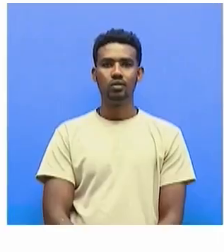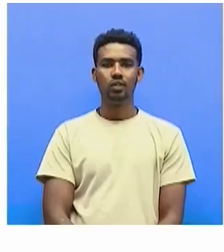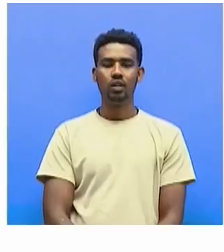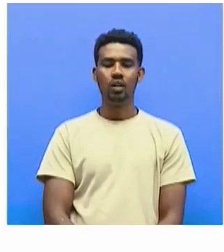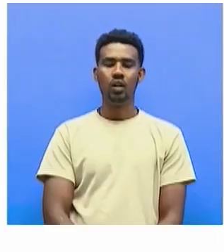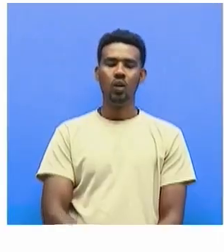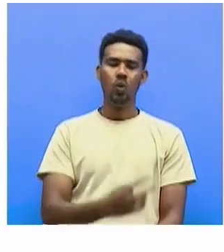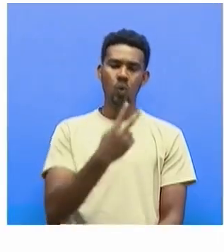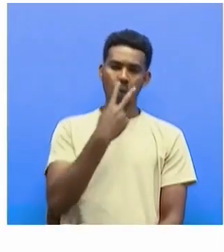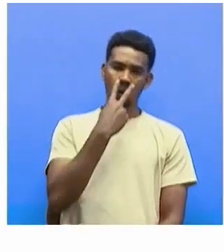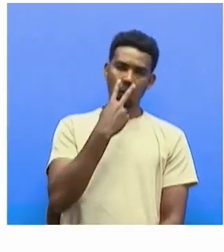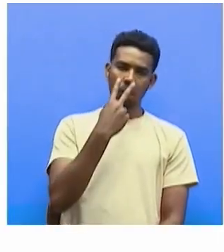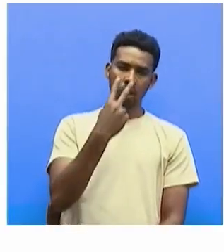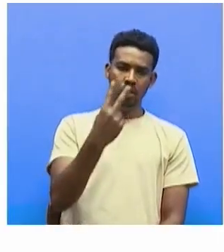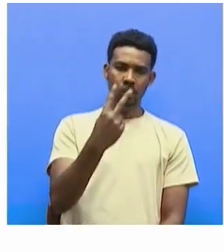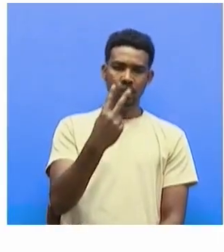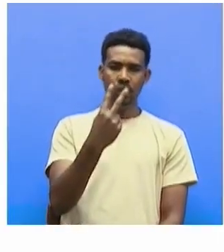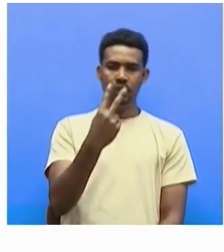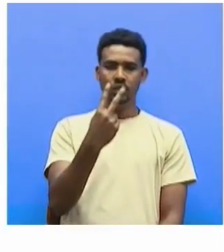watching